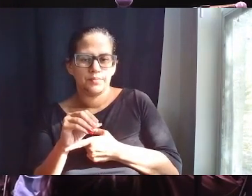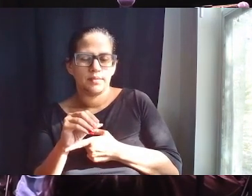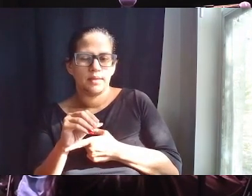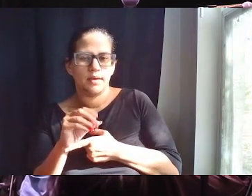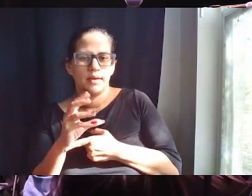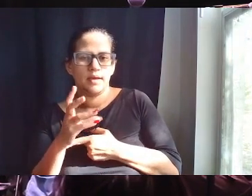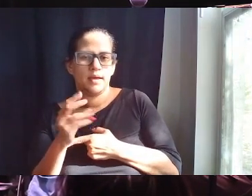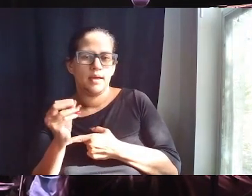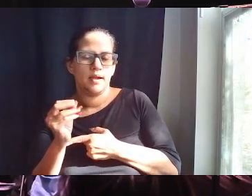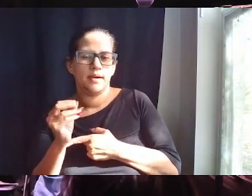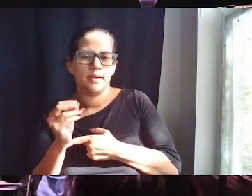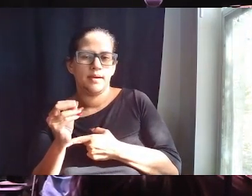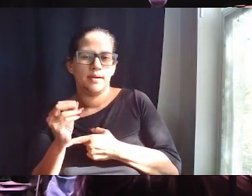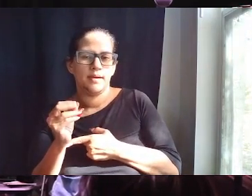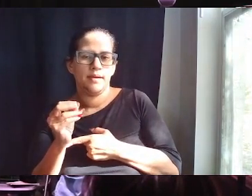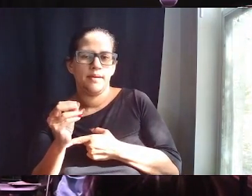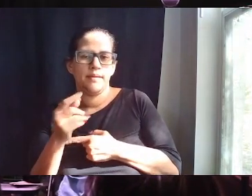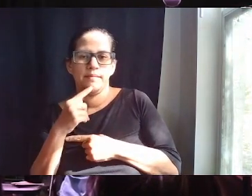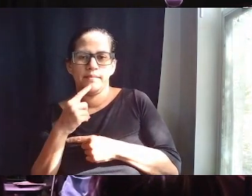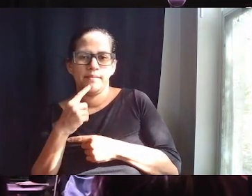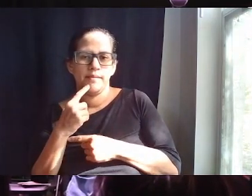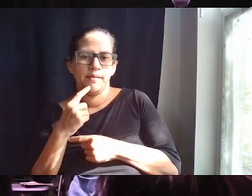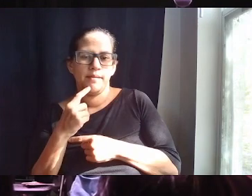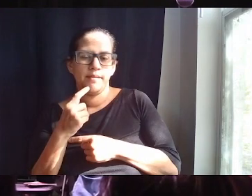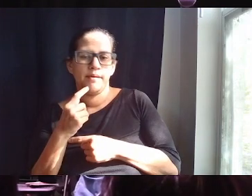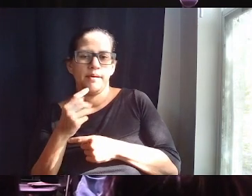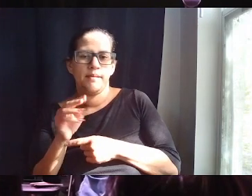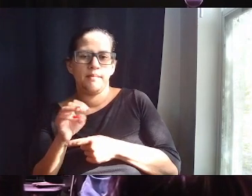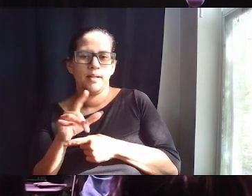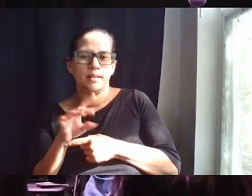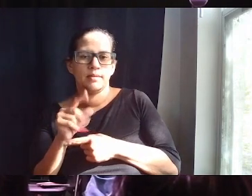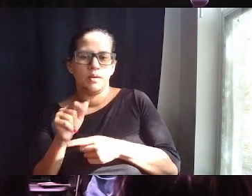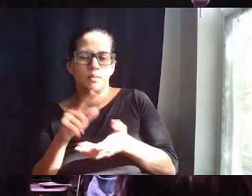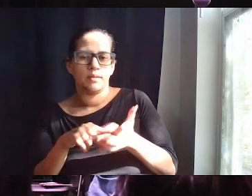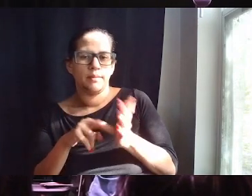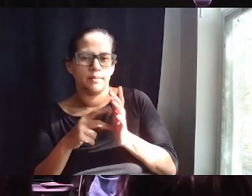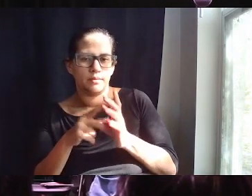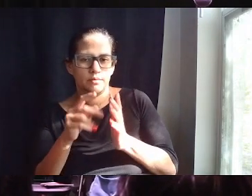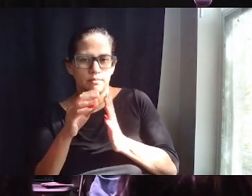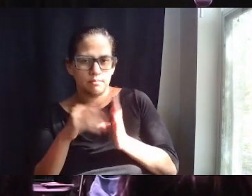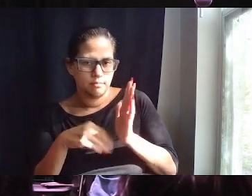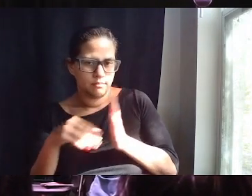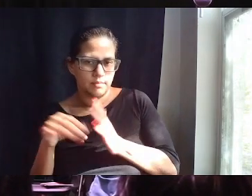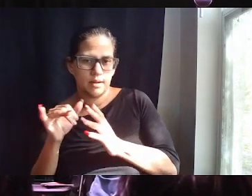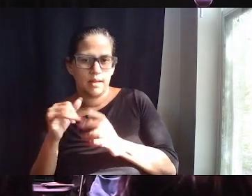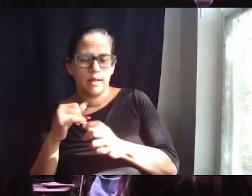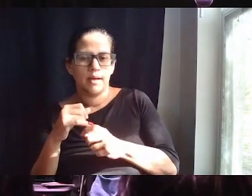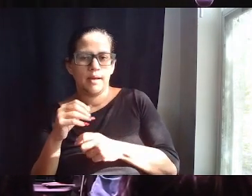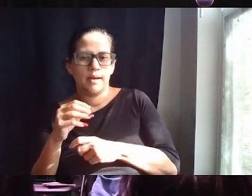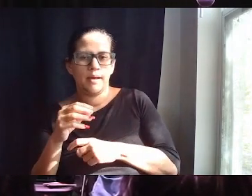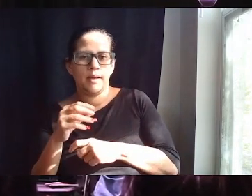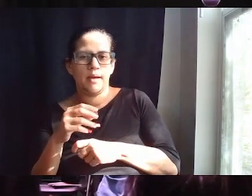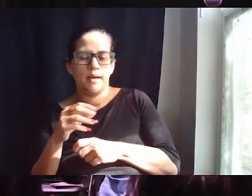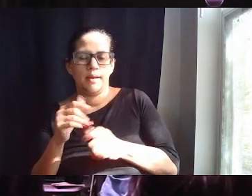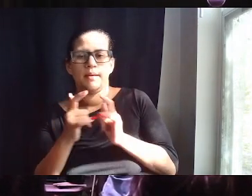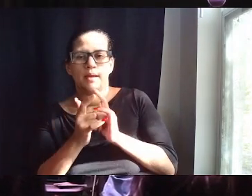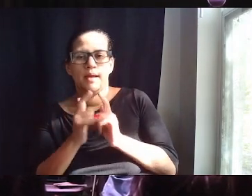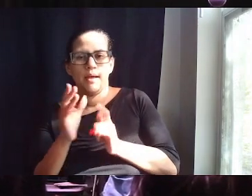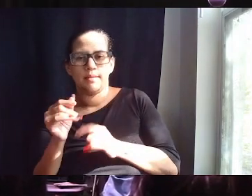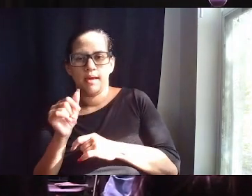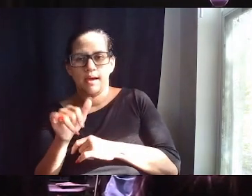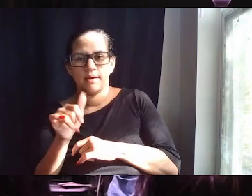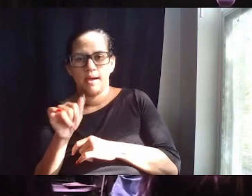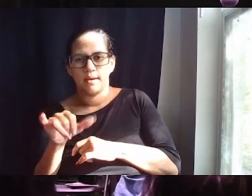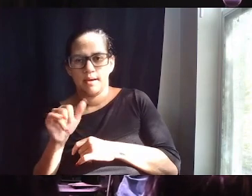And he says, like Melinda, what does that mean? Like, you write these plays, is it like Maids and the I? Which I'm still trying to figure out